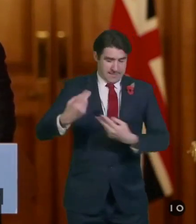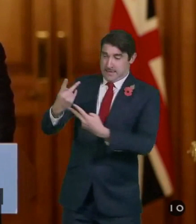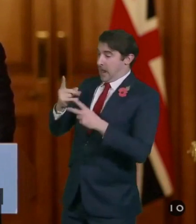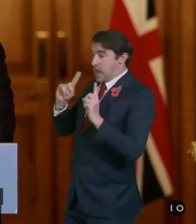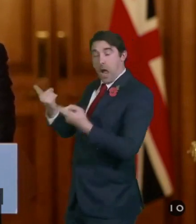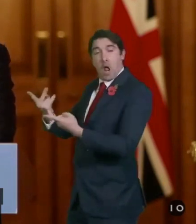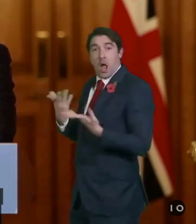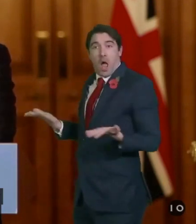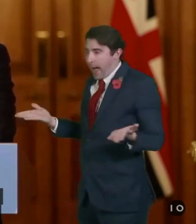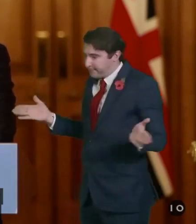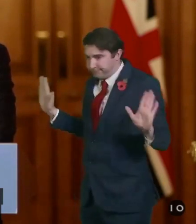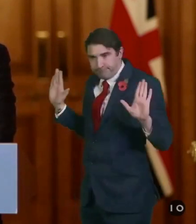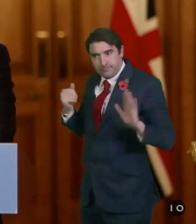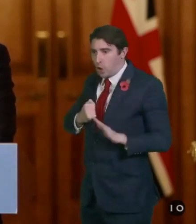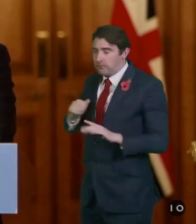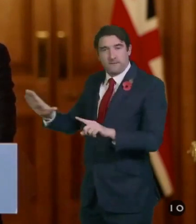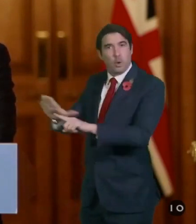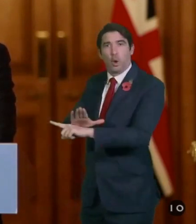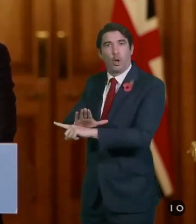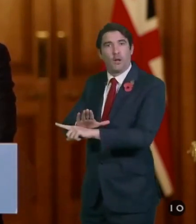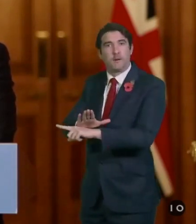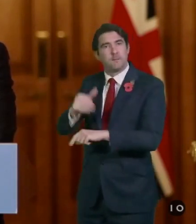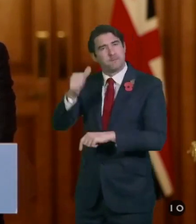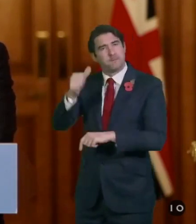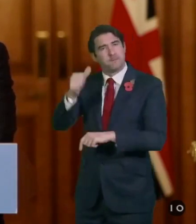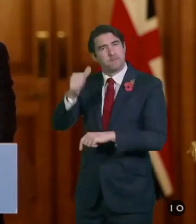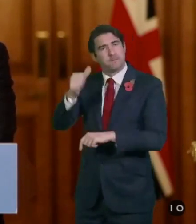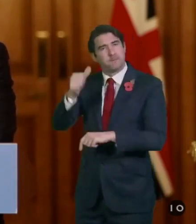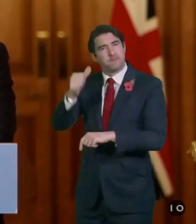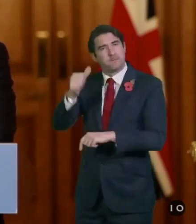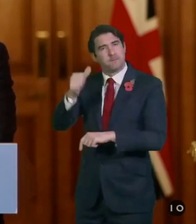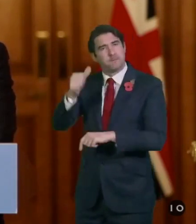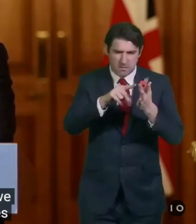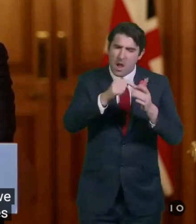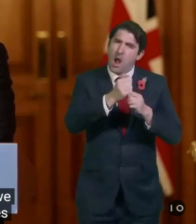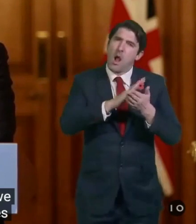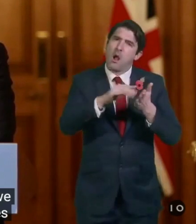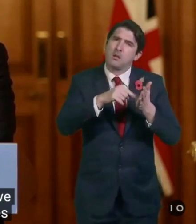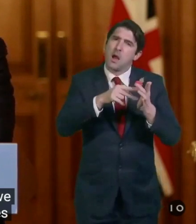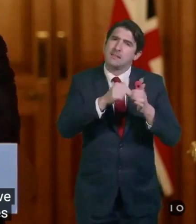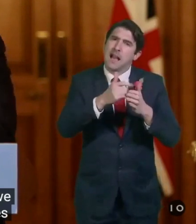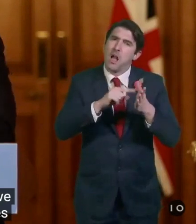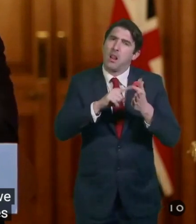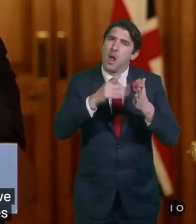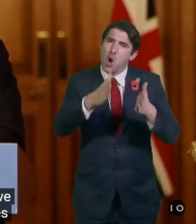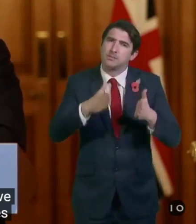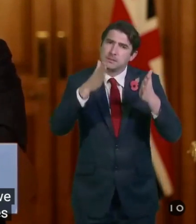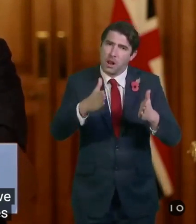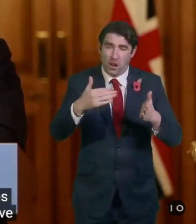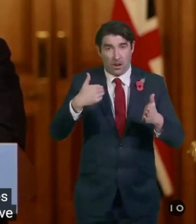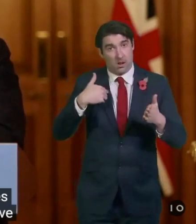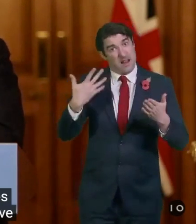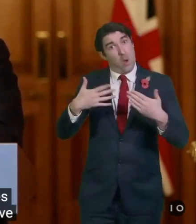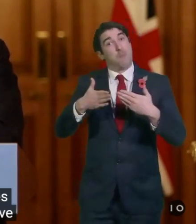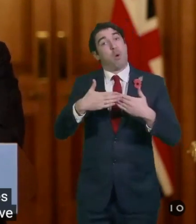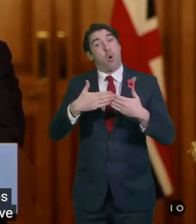the Nightingales. We've got 13,000 more nurses now than we had last year. We've got many more doctors. But it still would